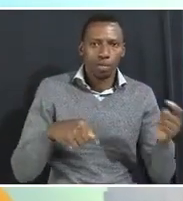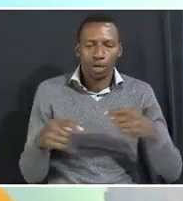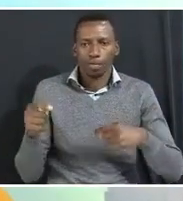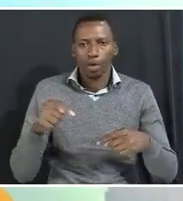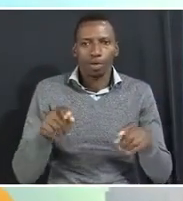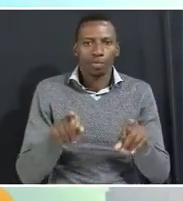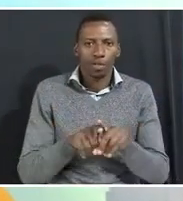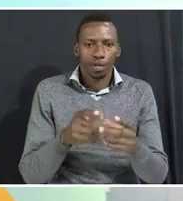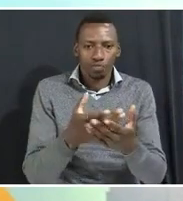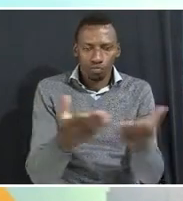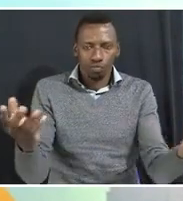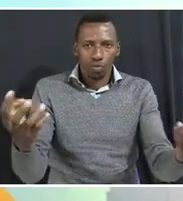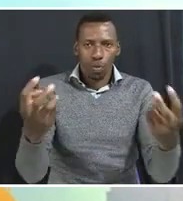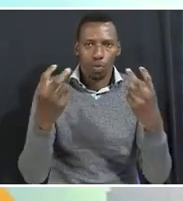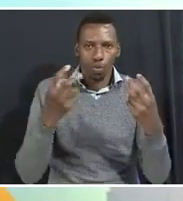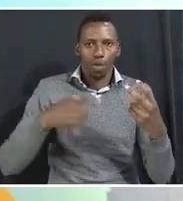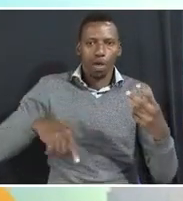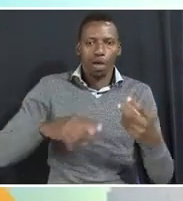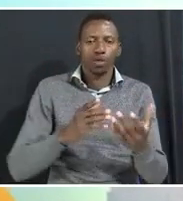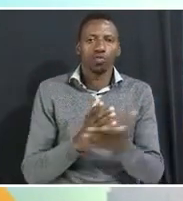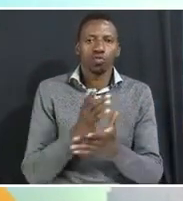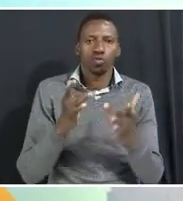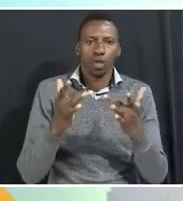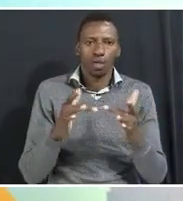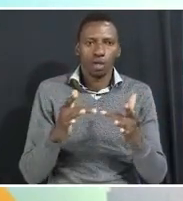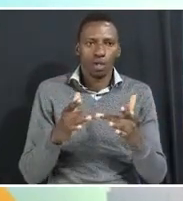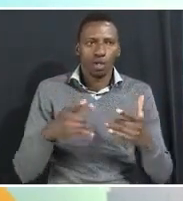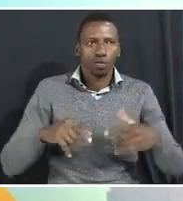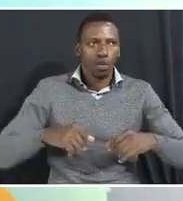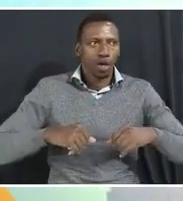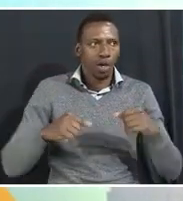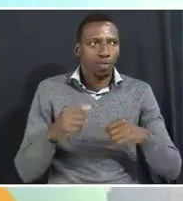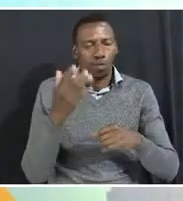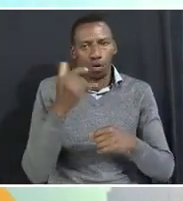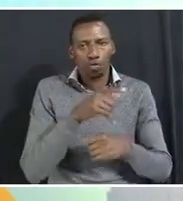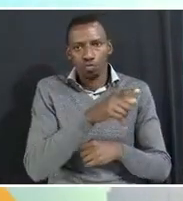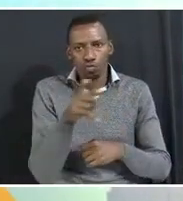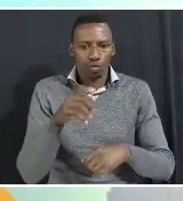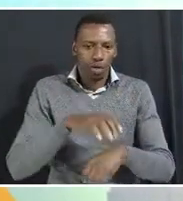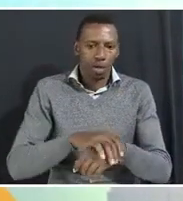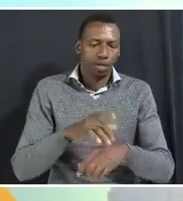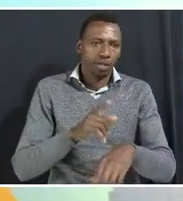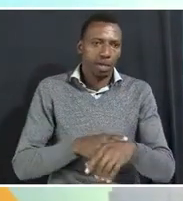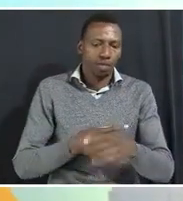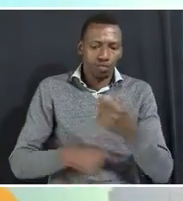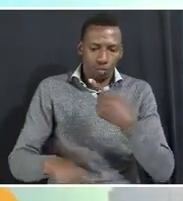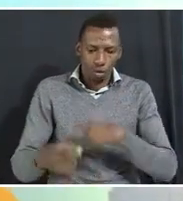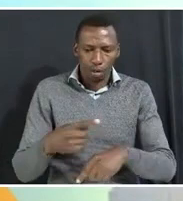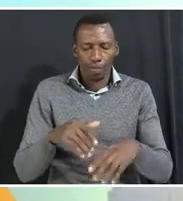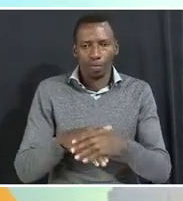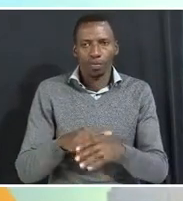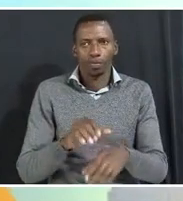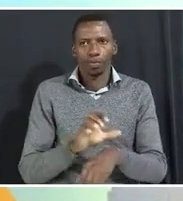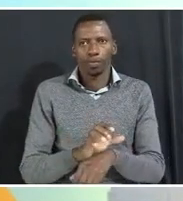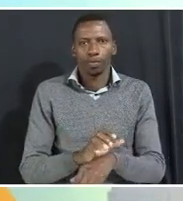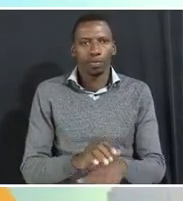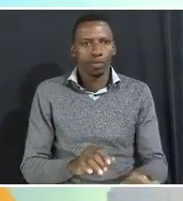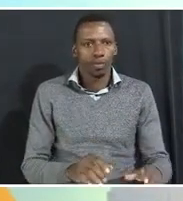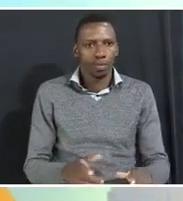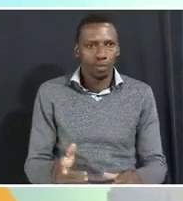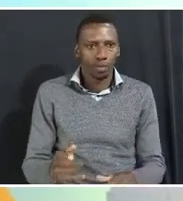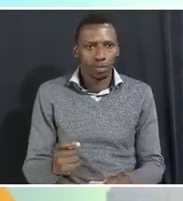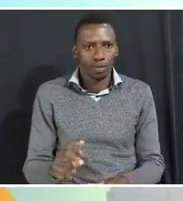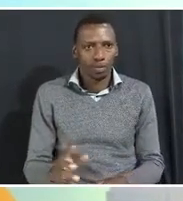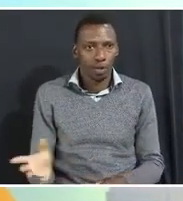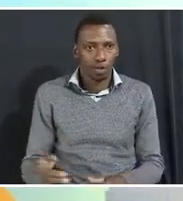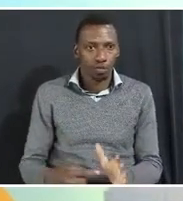who are online. We are grateful that you have made time to sit at the feet of Jesus.